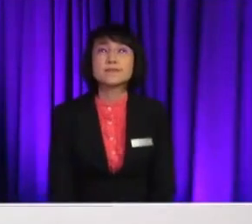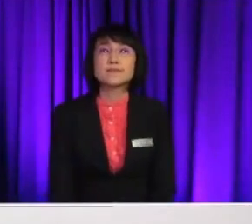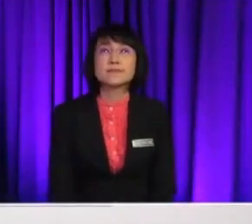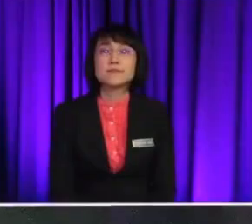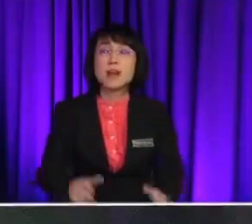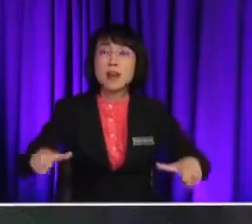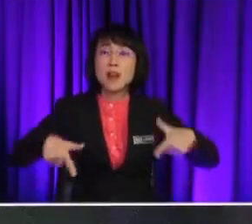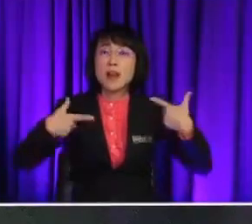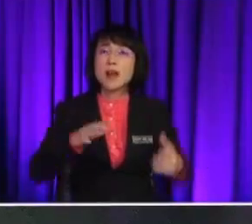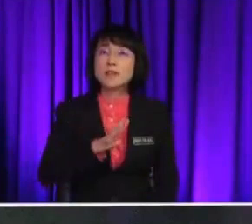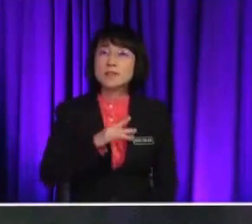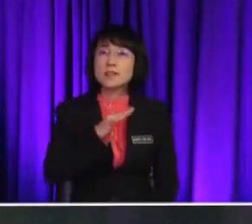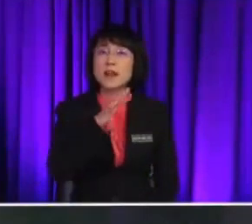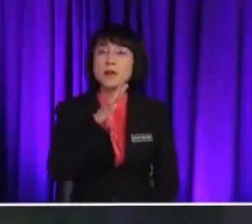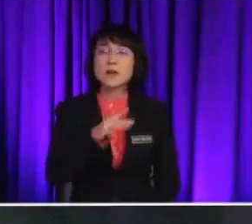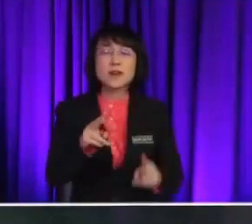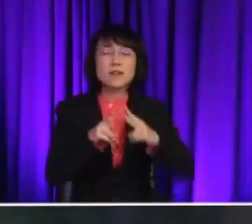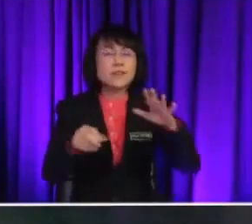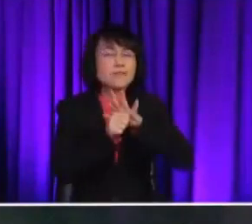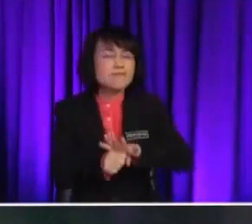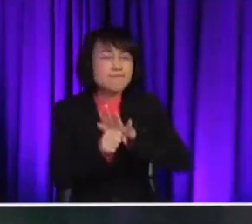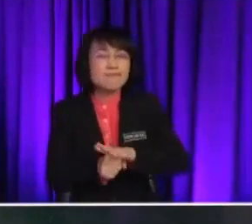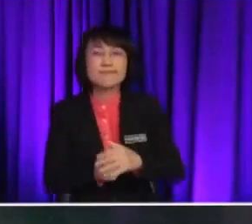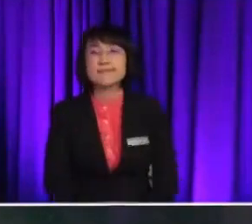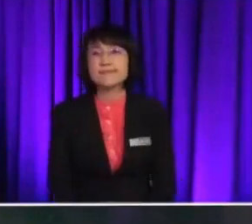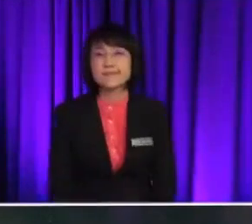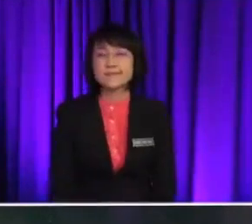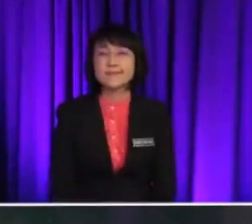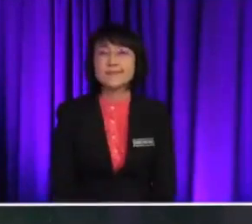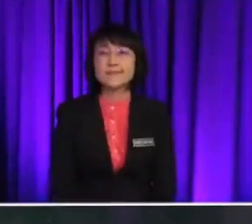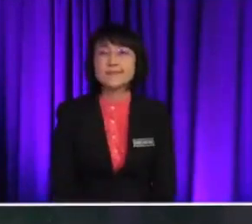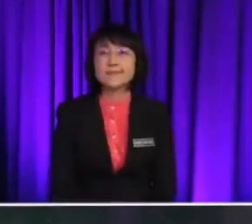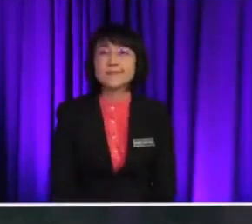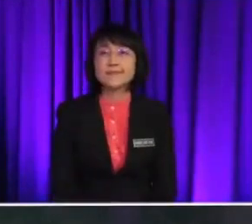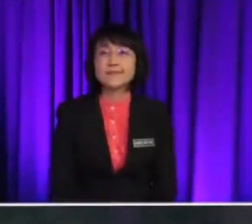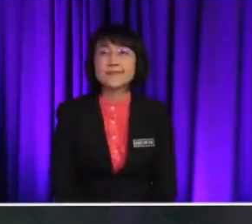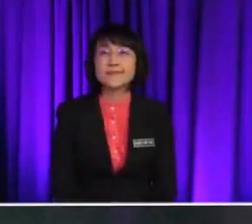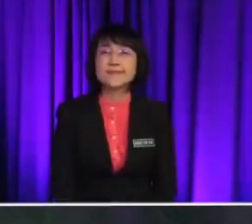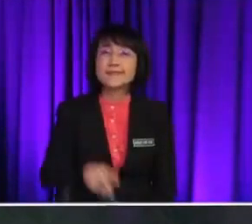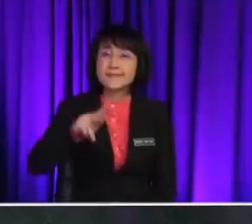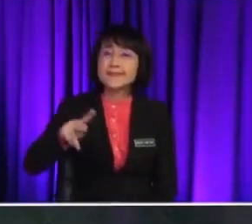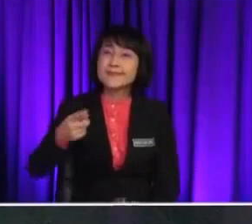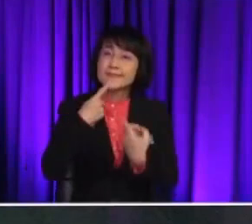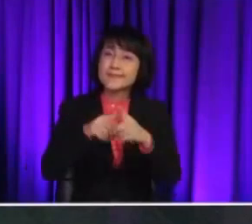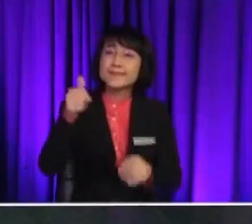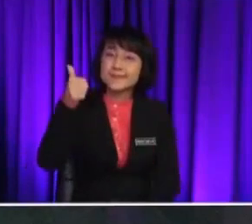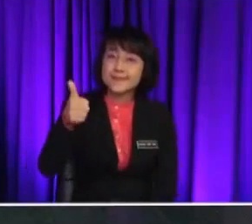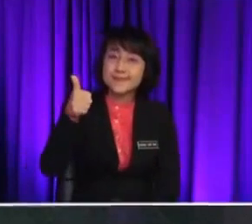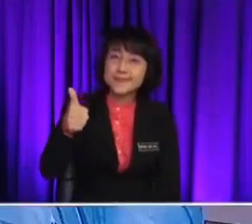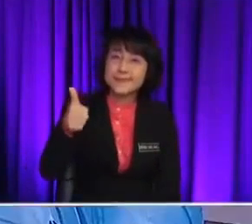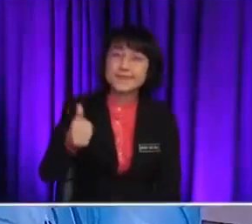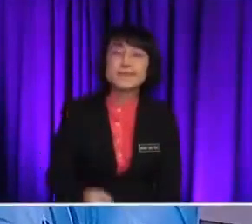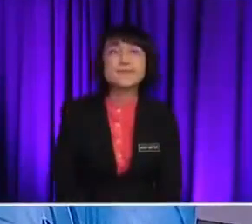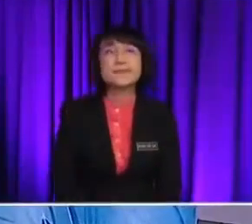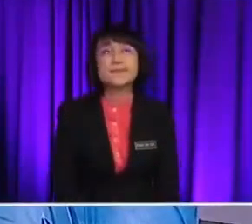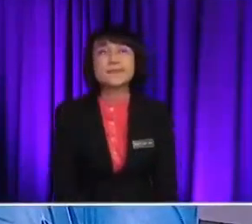totally agree with him. So what do you think about all the answers from our students? How Yeah, would I you... think they have answered it greatly because